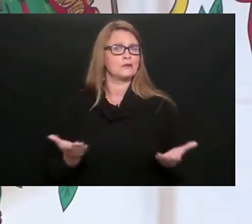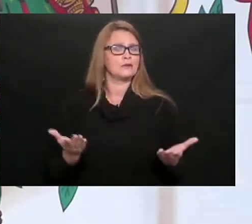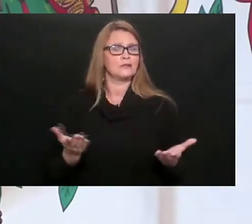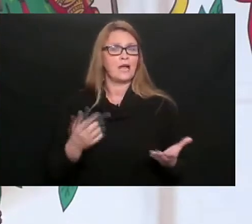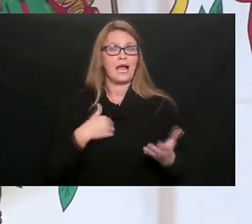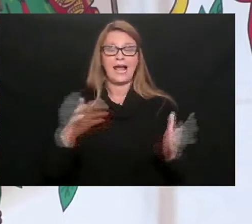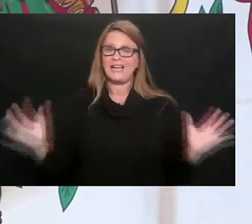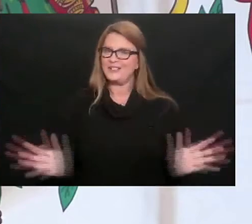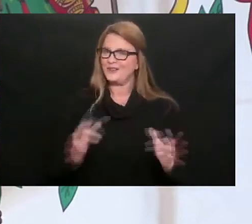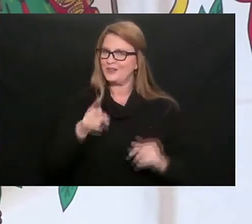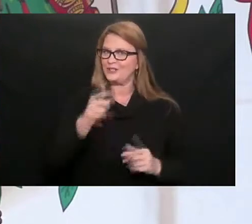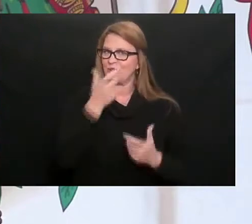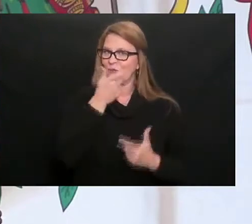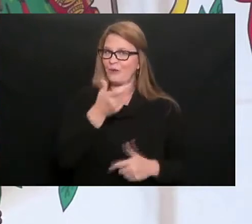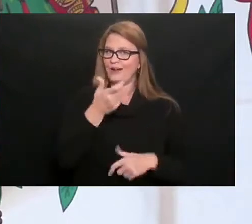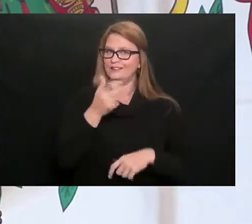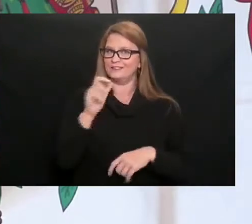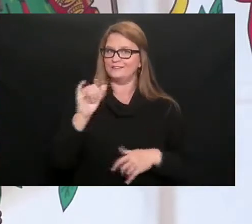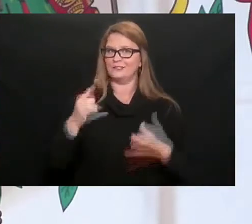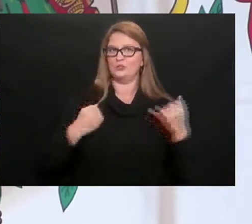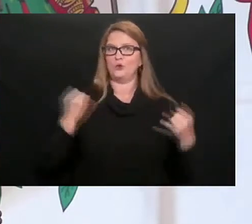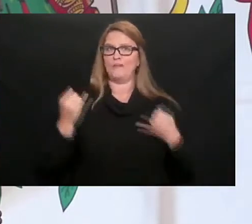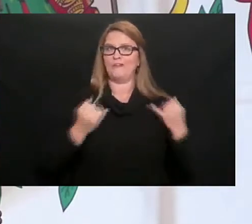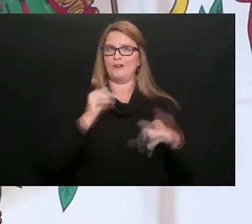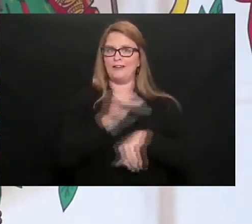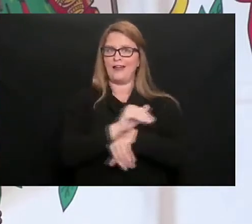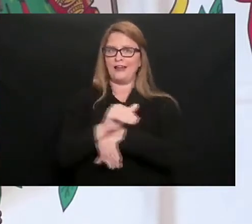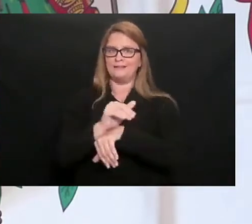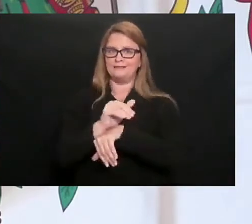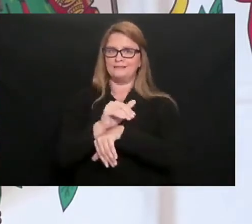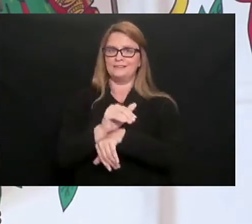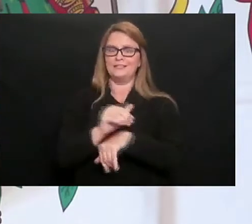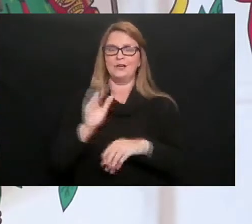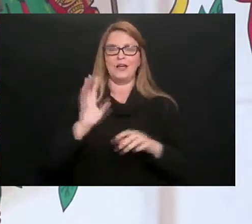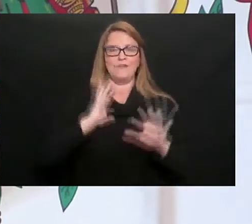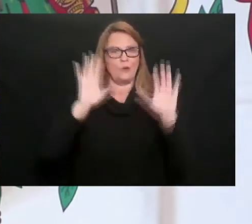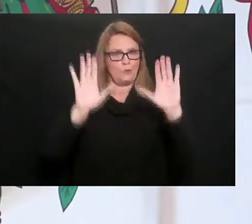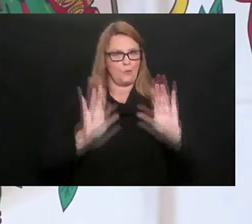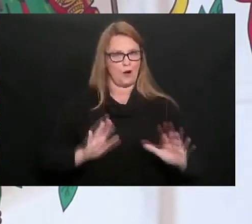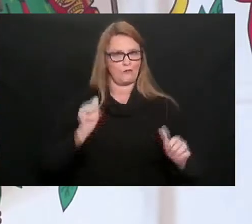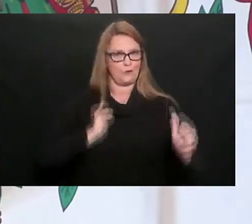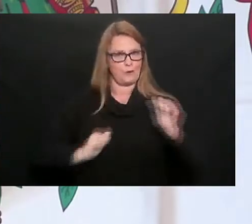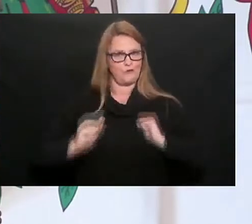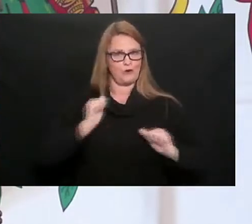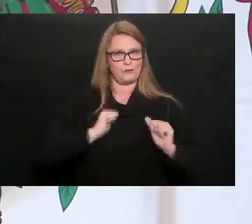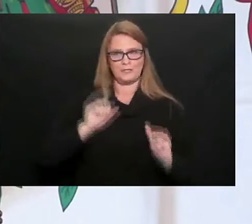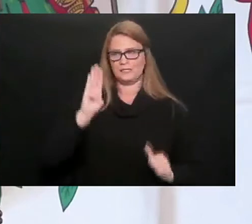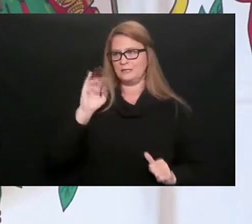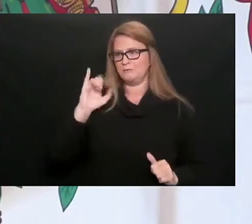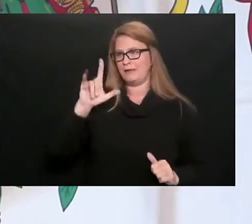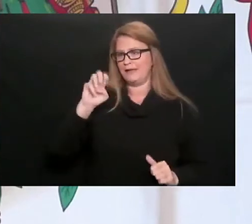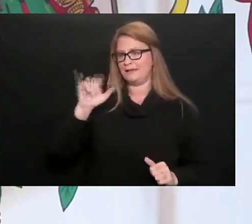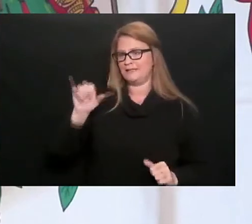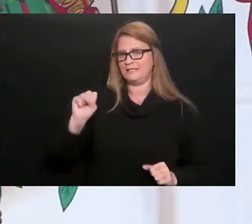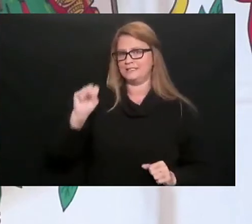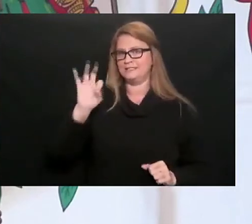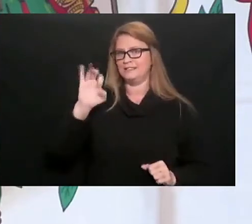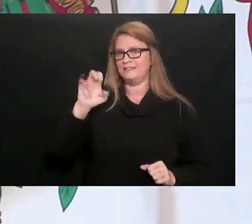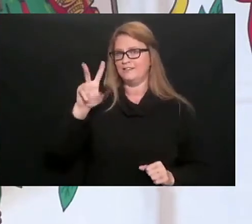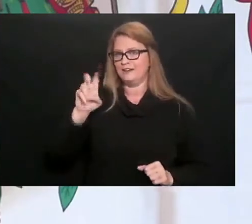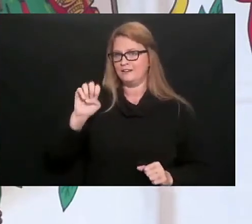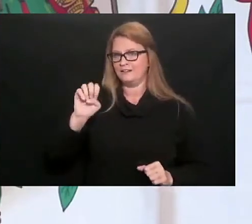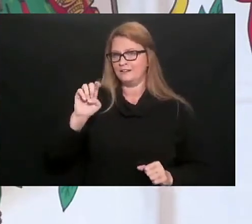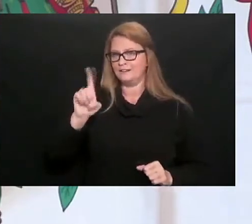watch and everything. And there'll be some great performances here by Baileysville K through